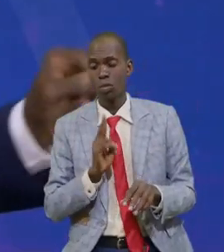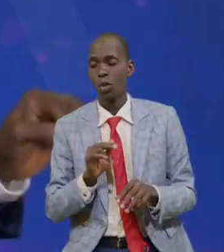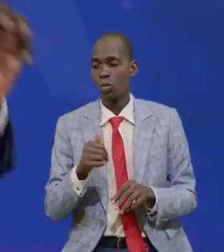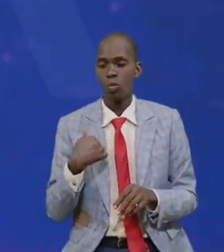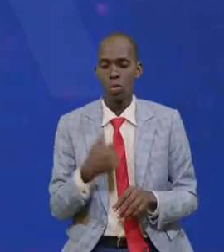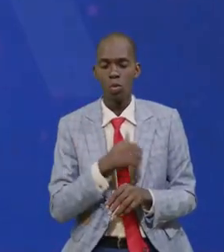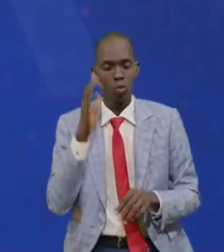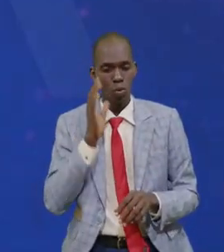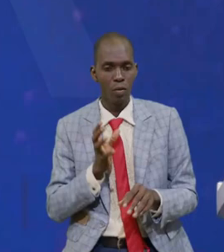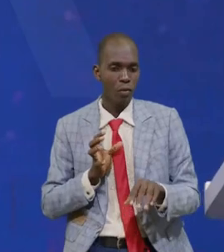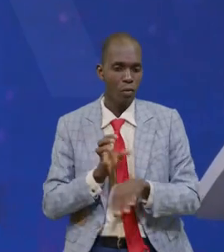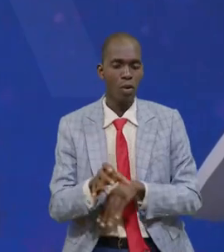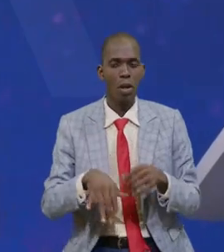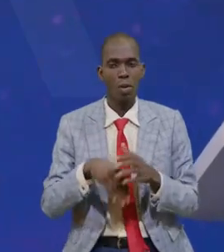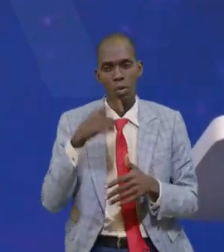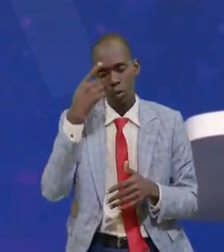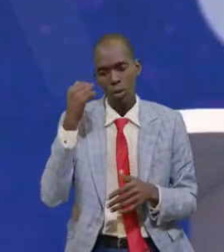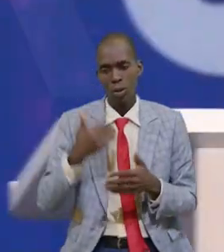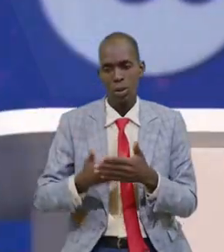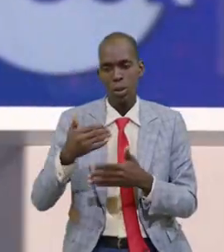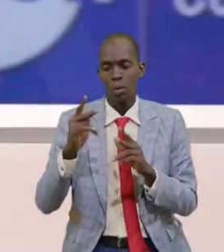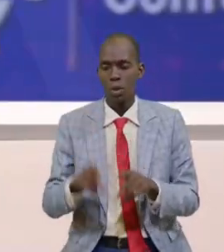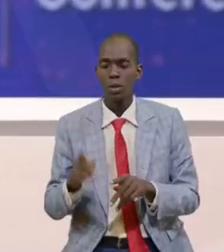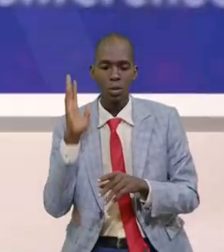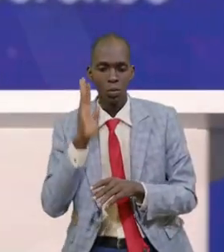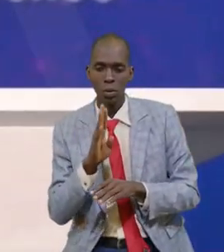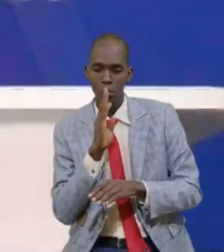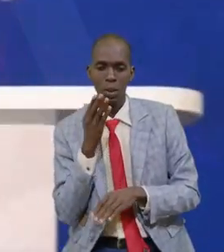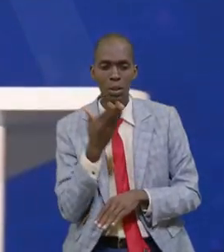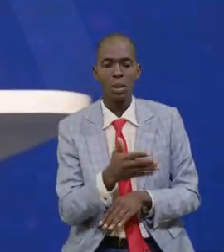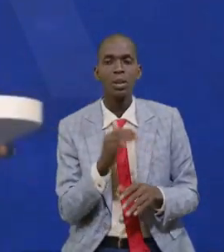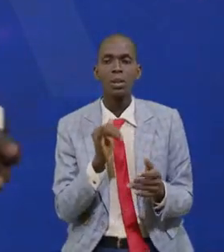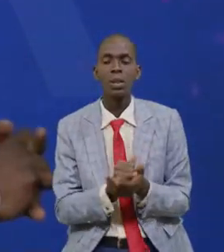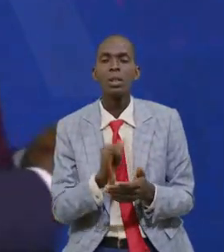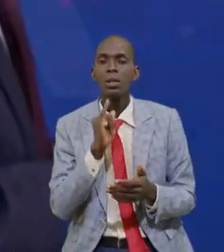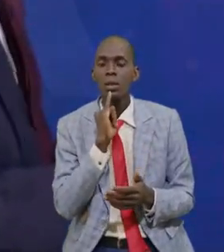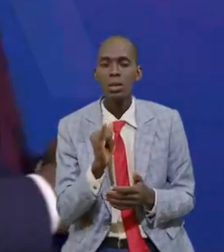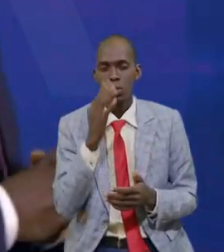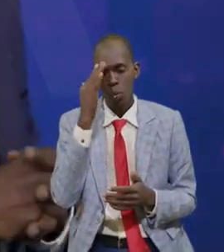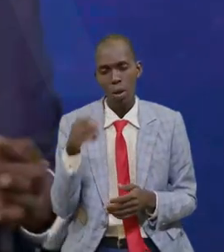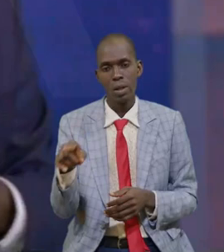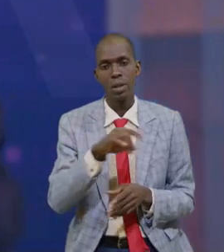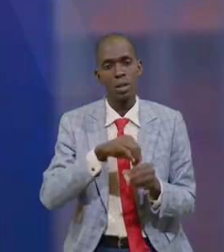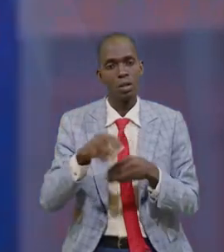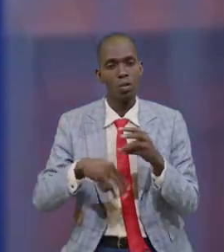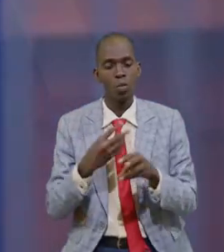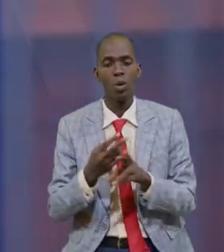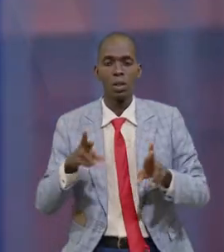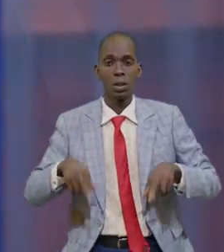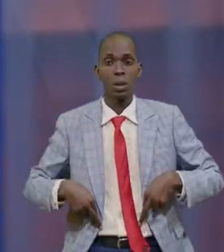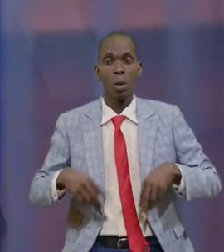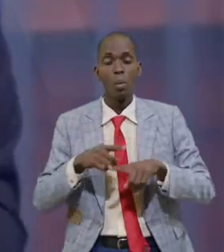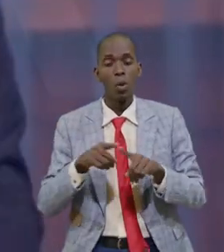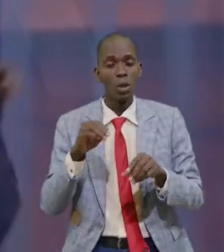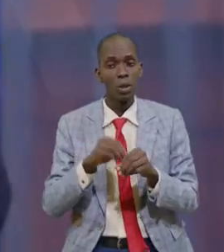next person must be there. That's why they retire. It comes to their turn. But in the case of the apostle,